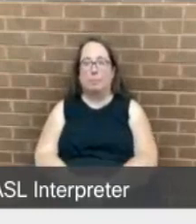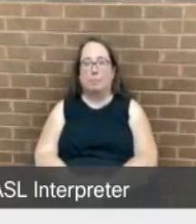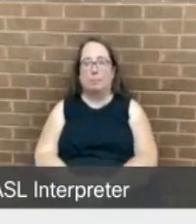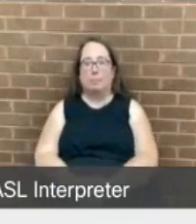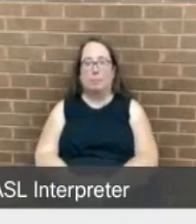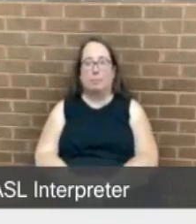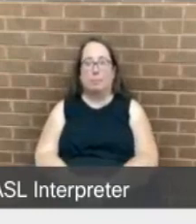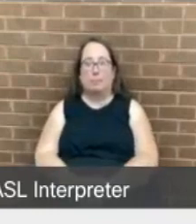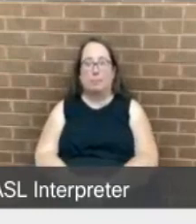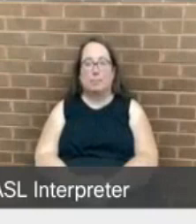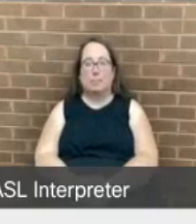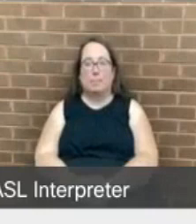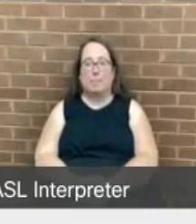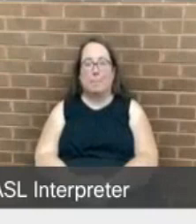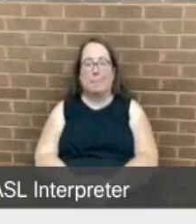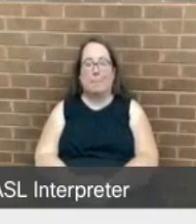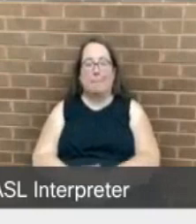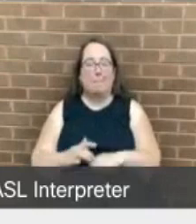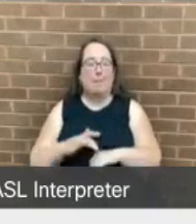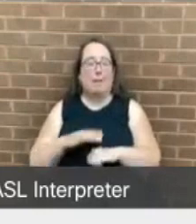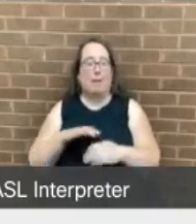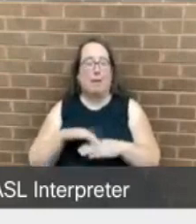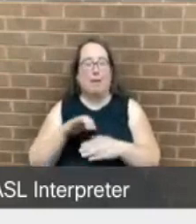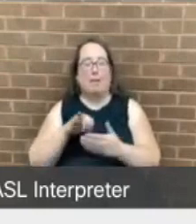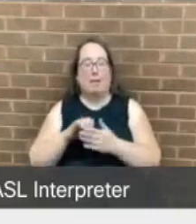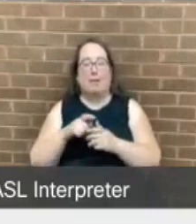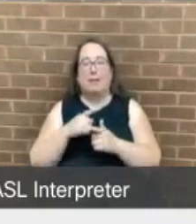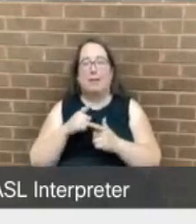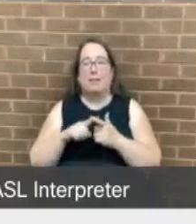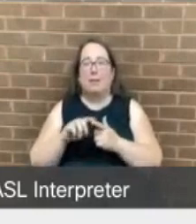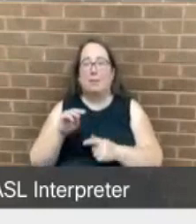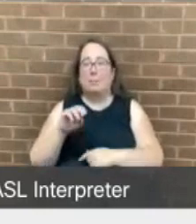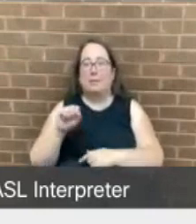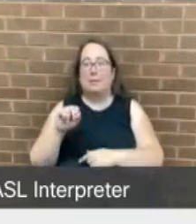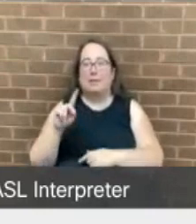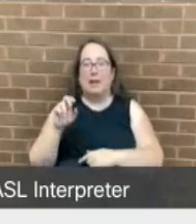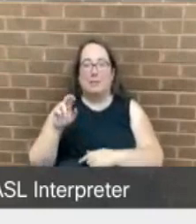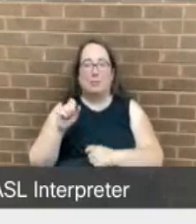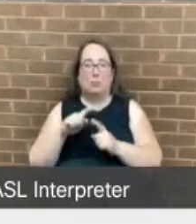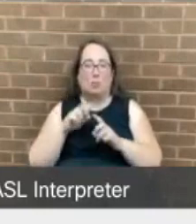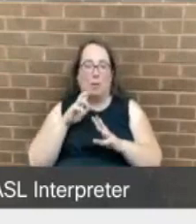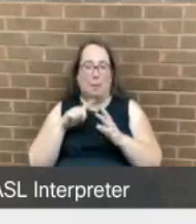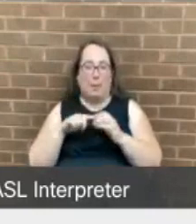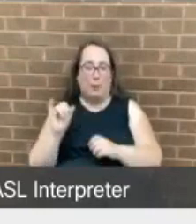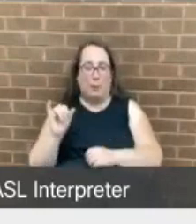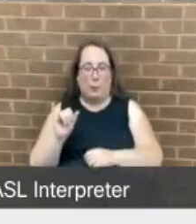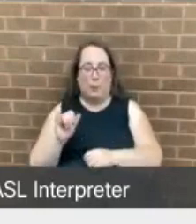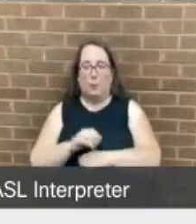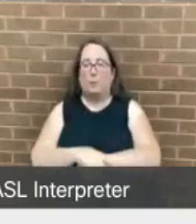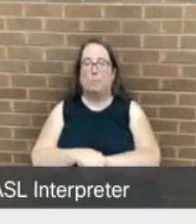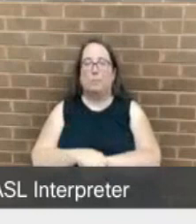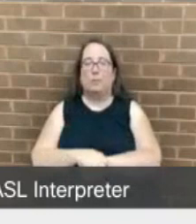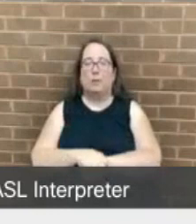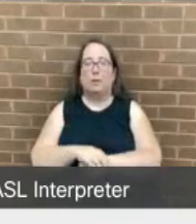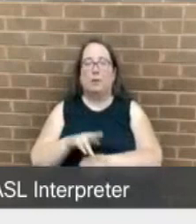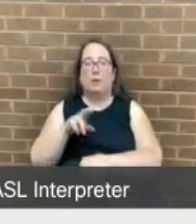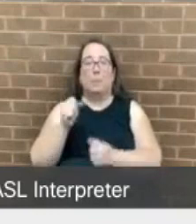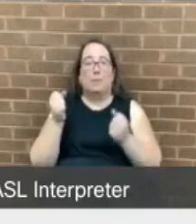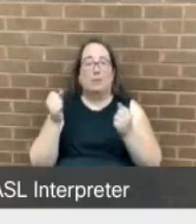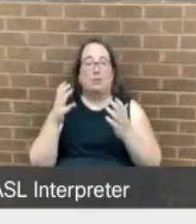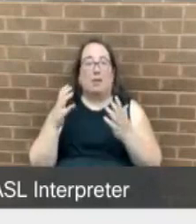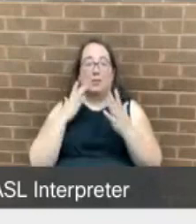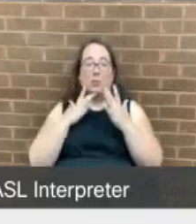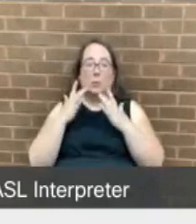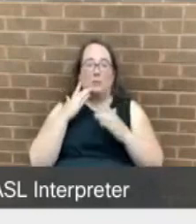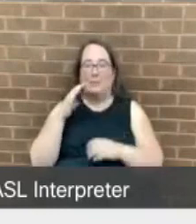Let me touch on that, and then I may kick it over to Administrator Neiser to touch on a little bit. But, you know, the bus driver shortage, really the